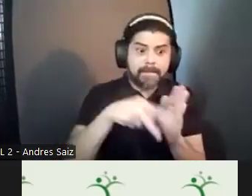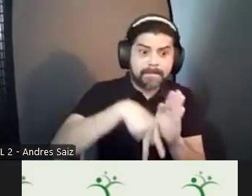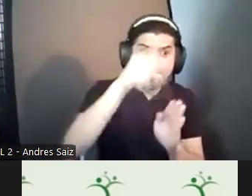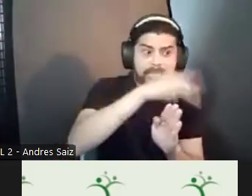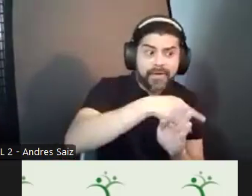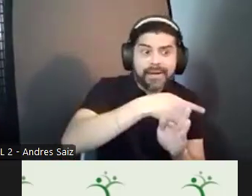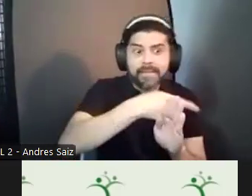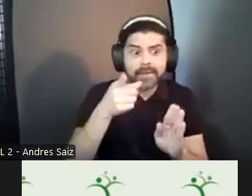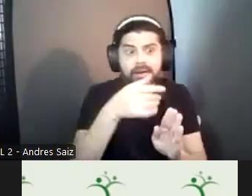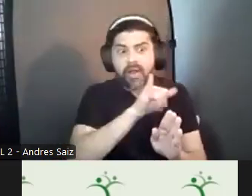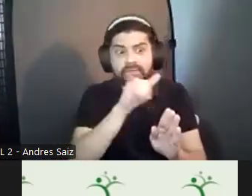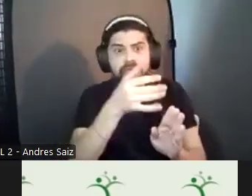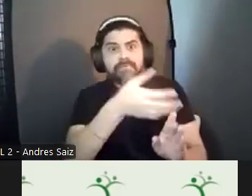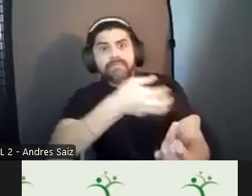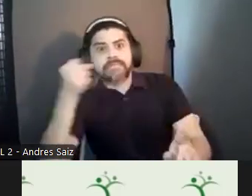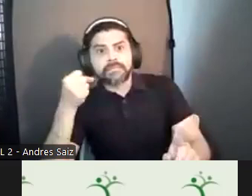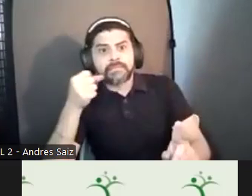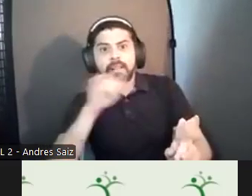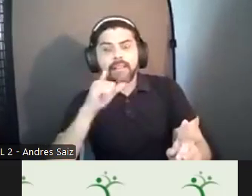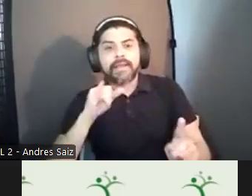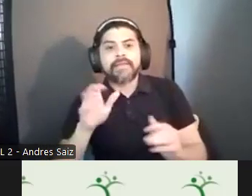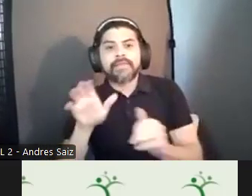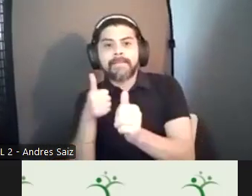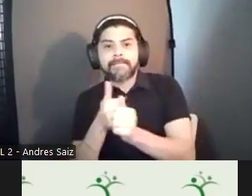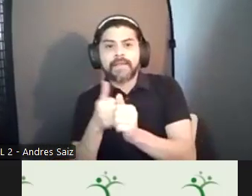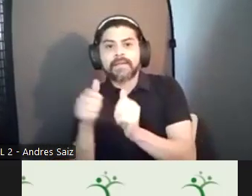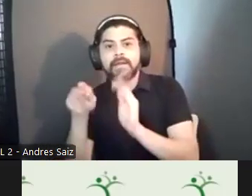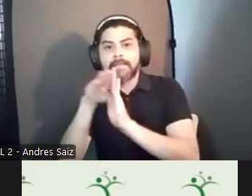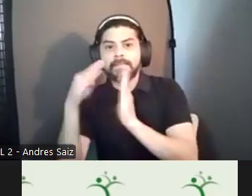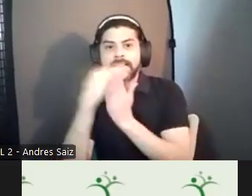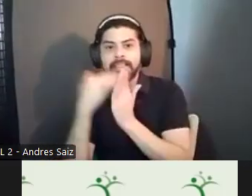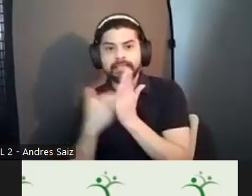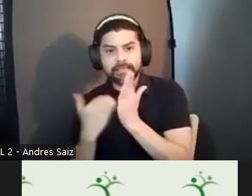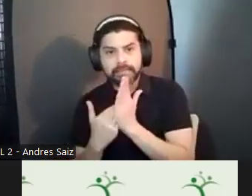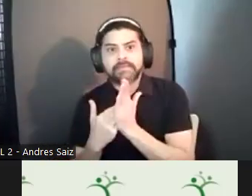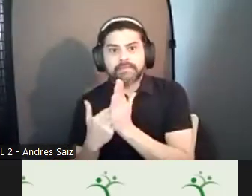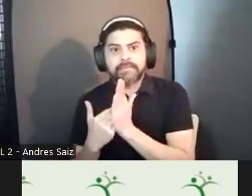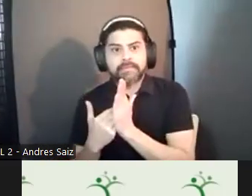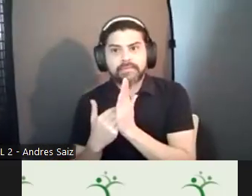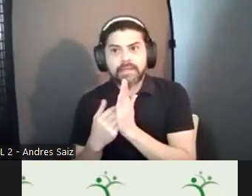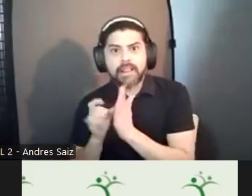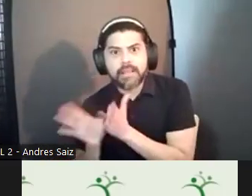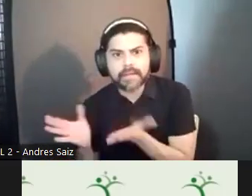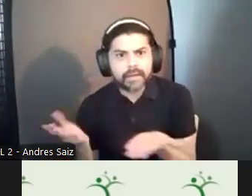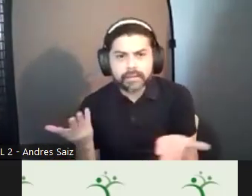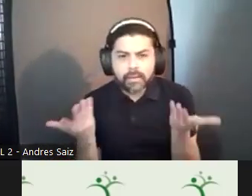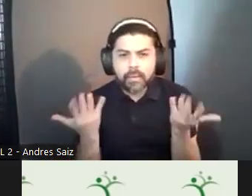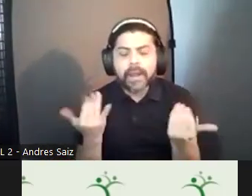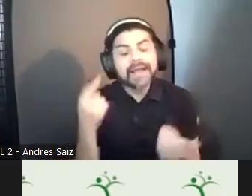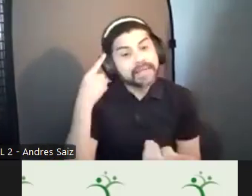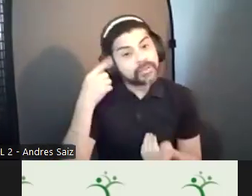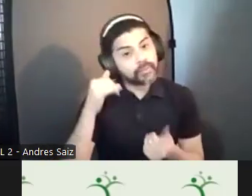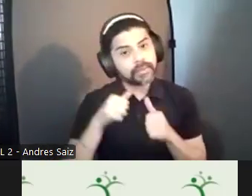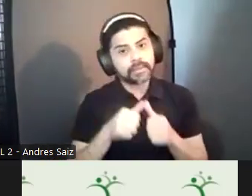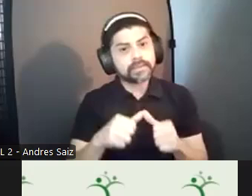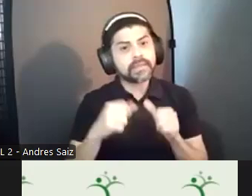like eliminating the provider backup system. So just really want to make sure that as we continue to think about the IHSS program and we think